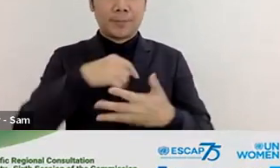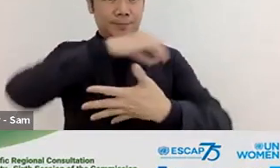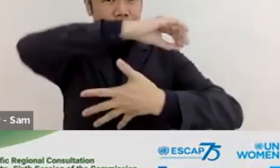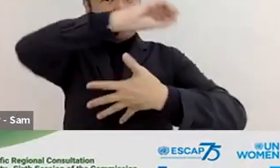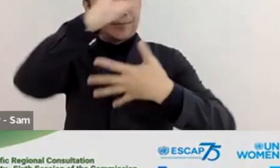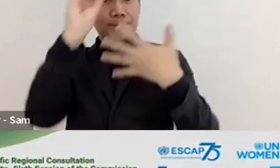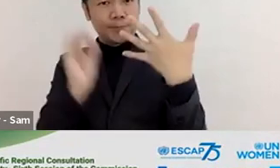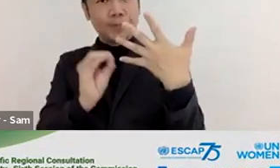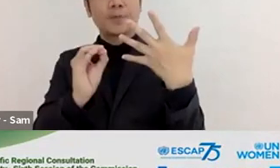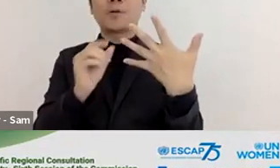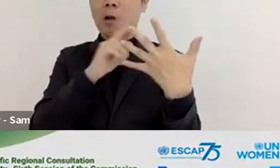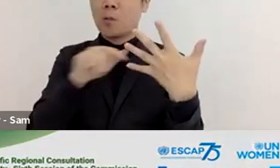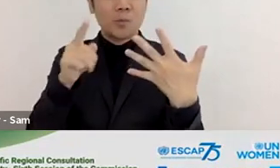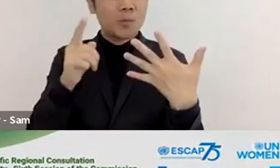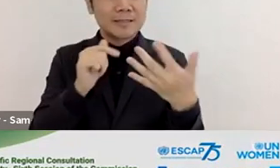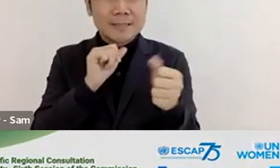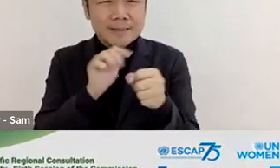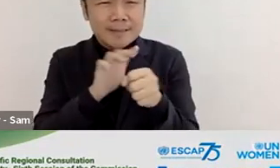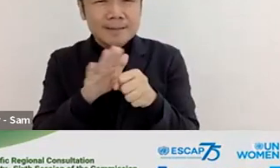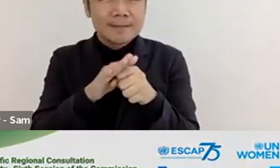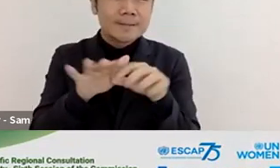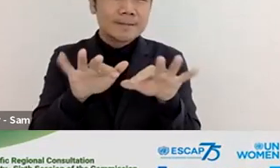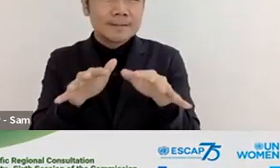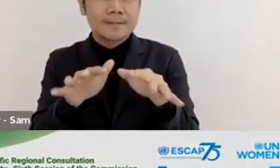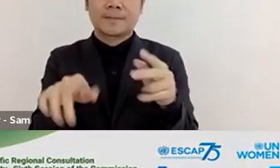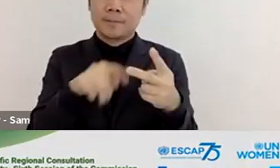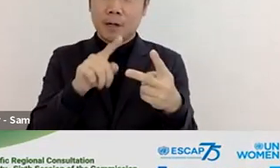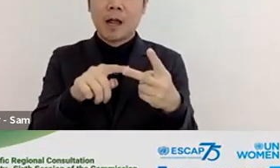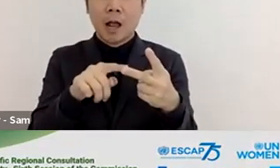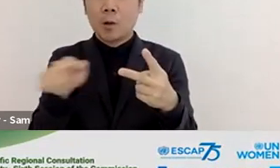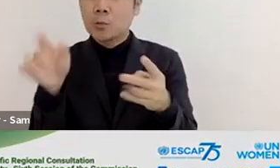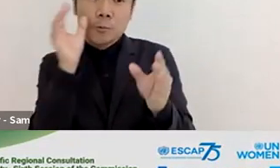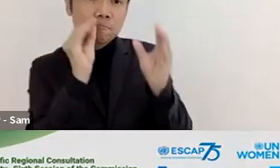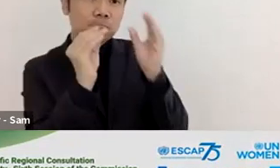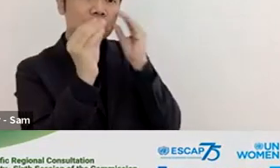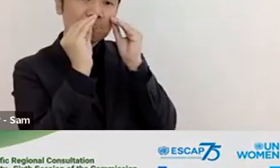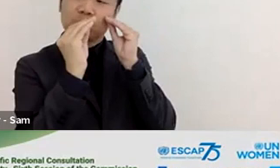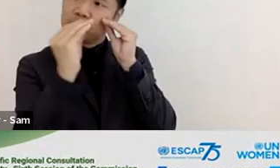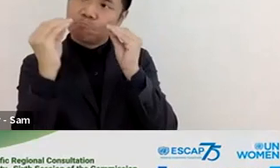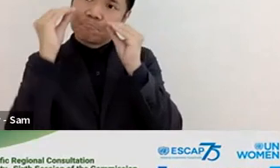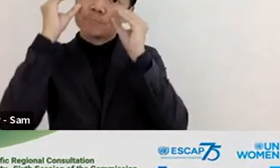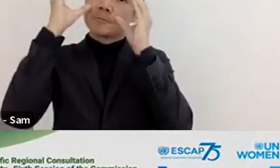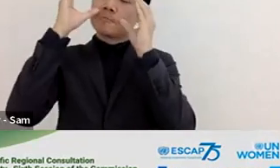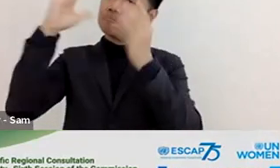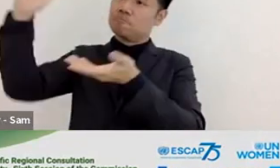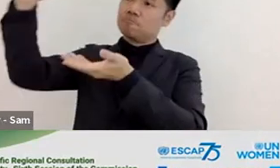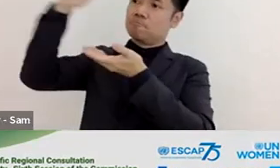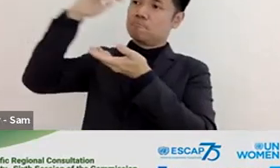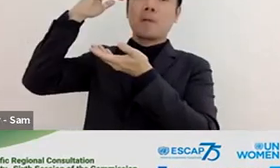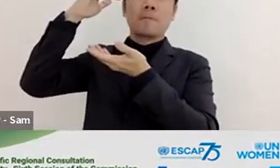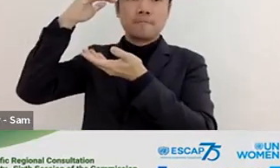including highlighting the gaps as well as learning. And what you have mentioned, the resilience are